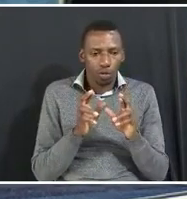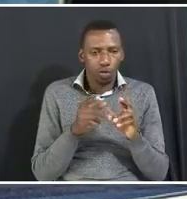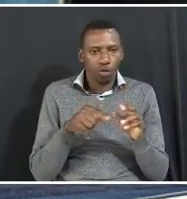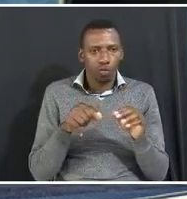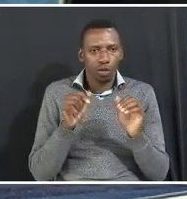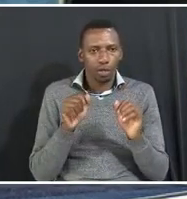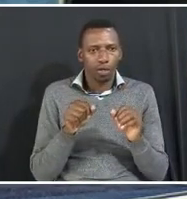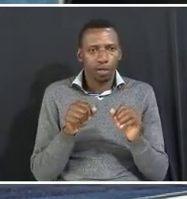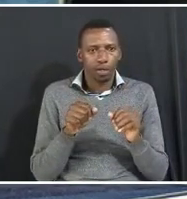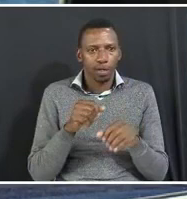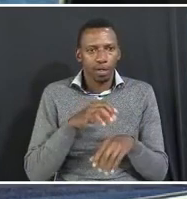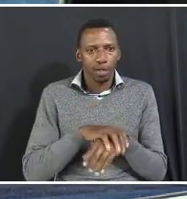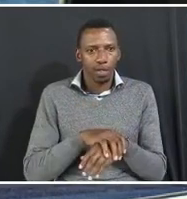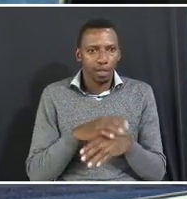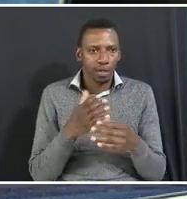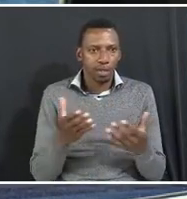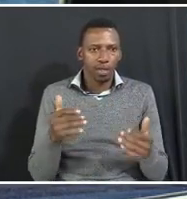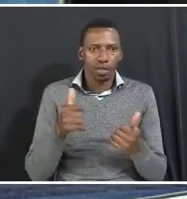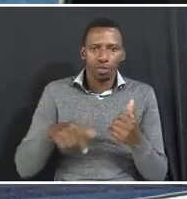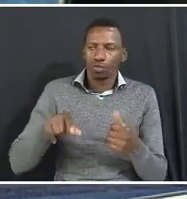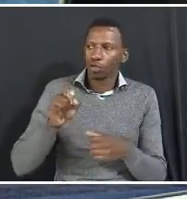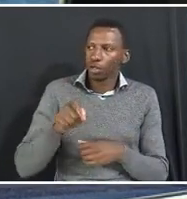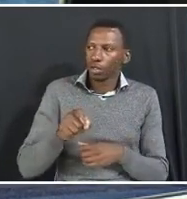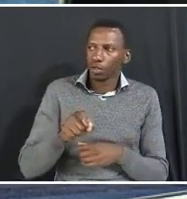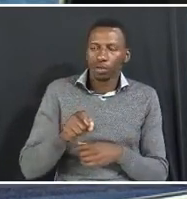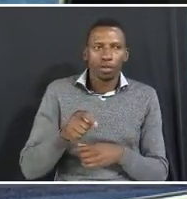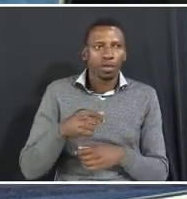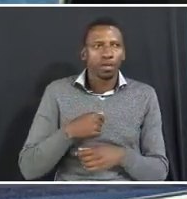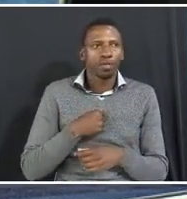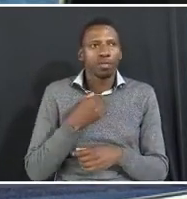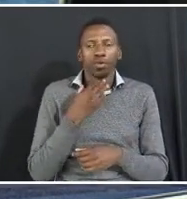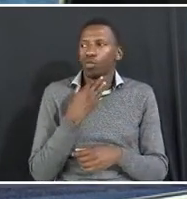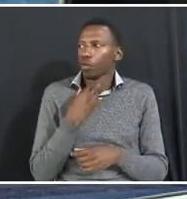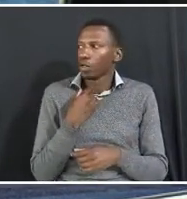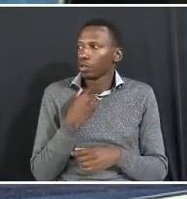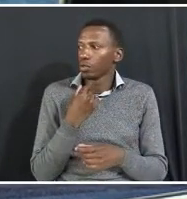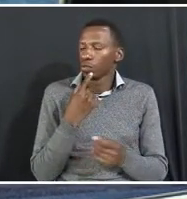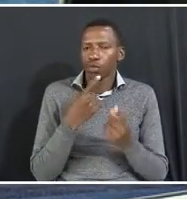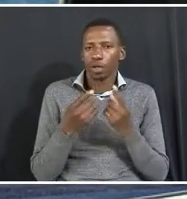get the things that we need. I want to put it this way.